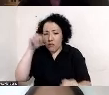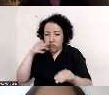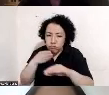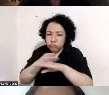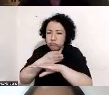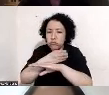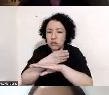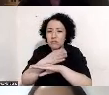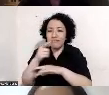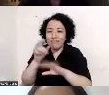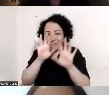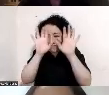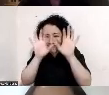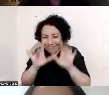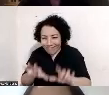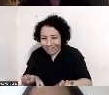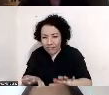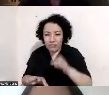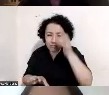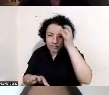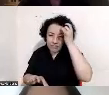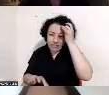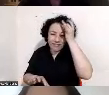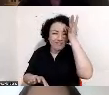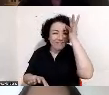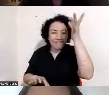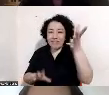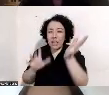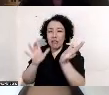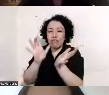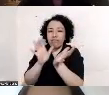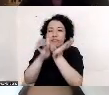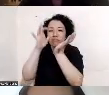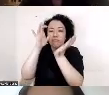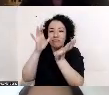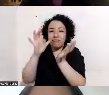Esses artigos estão a um clique à distância de vocês. Thank you very much.